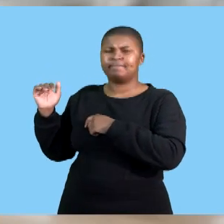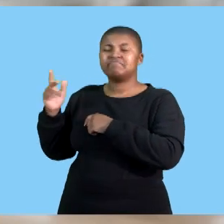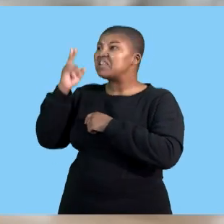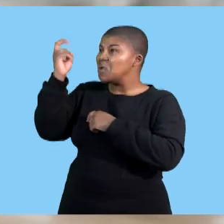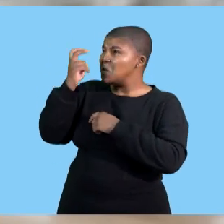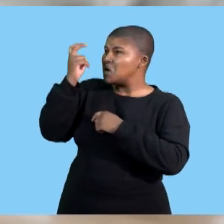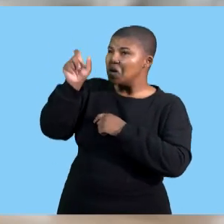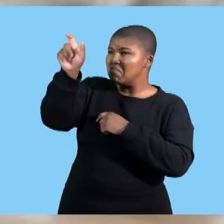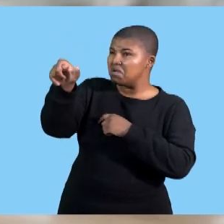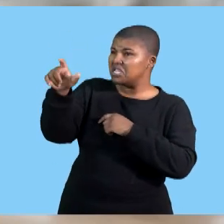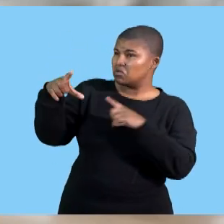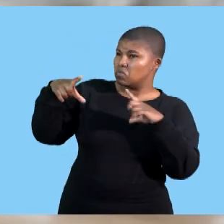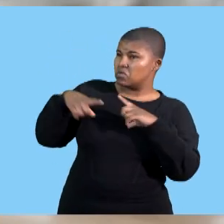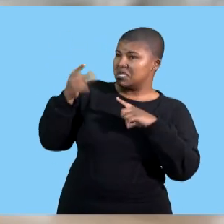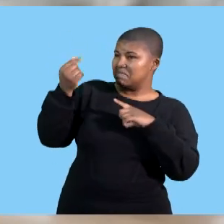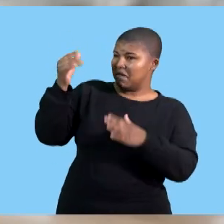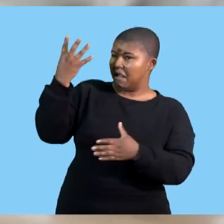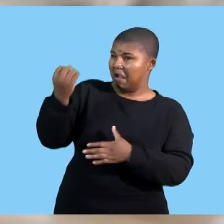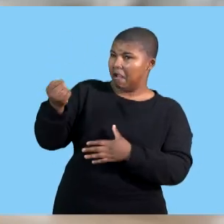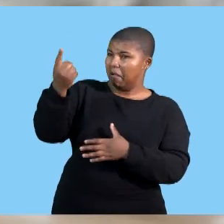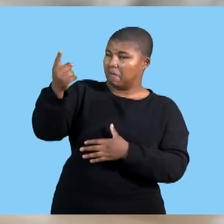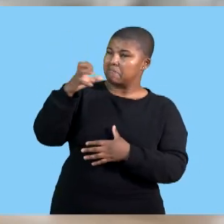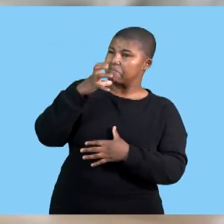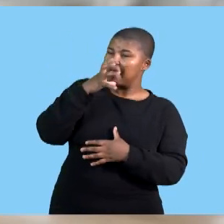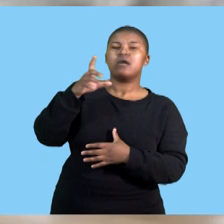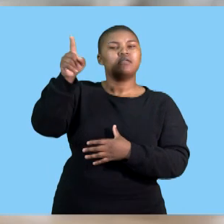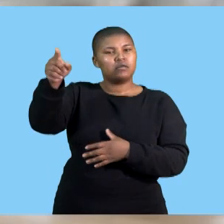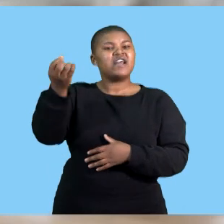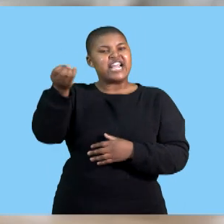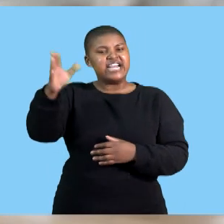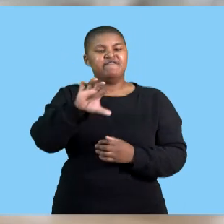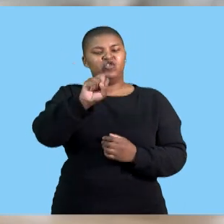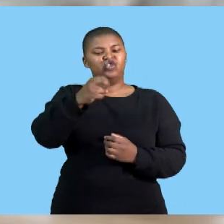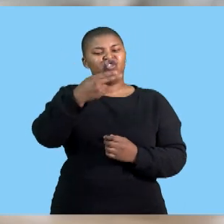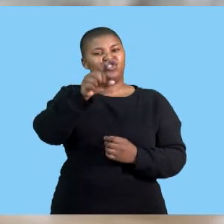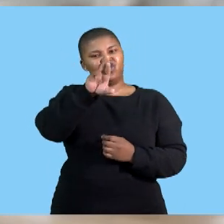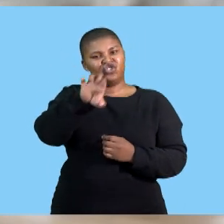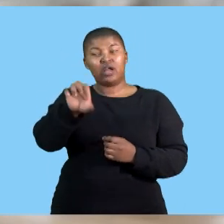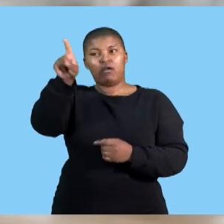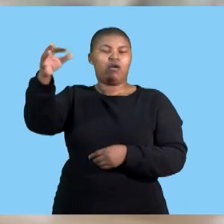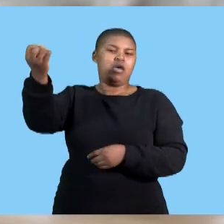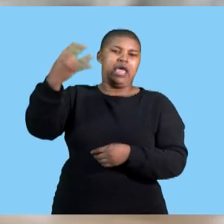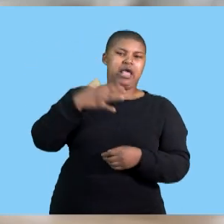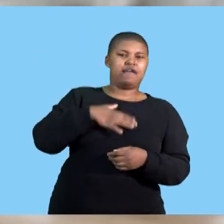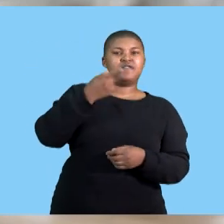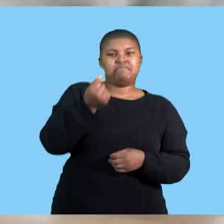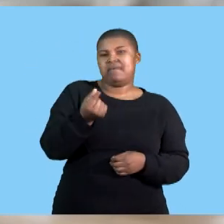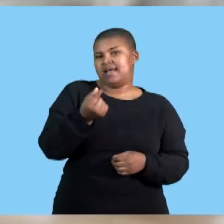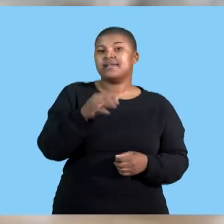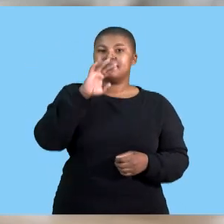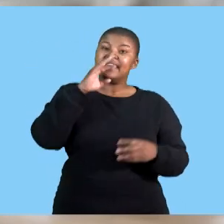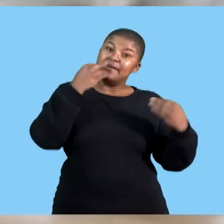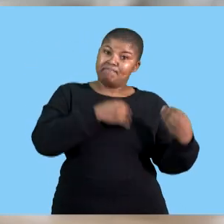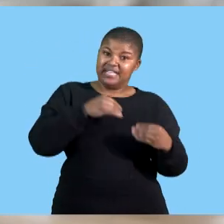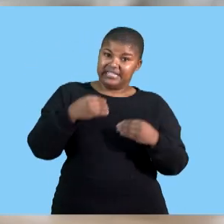entrepreneur who then invest in our business in exchange for having a share in a business. So in that way, as a business, we